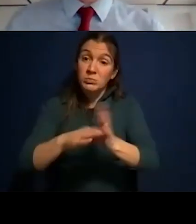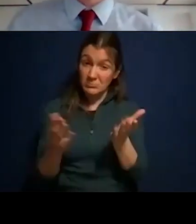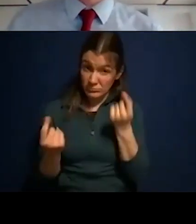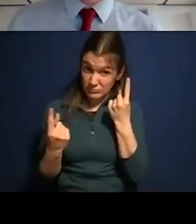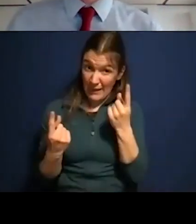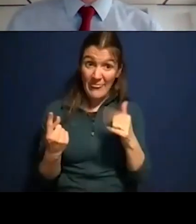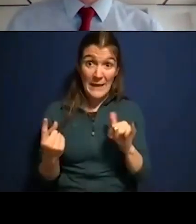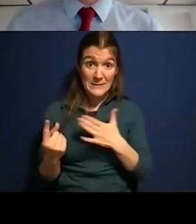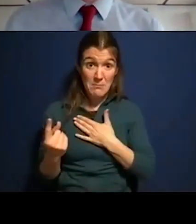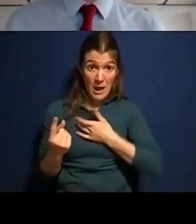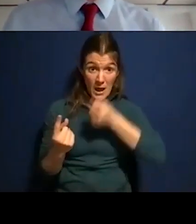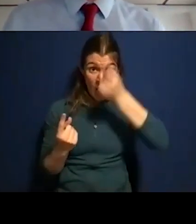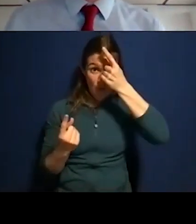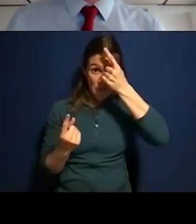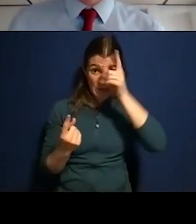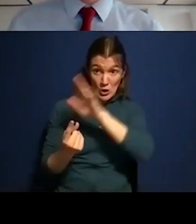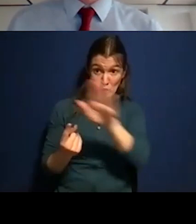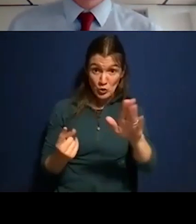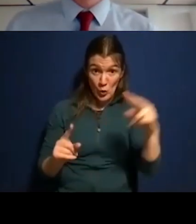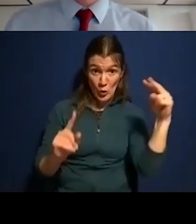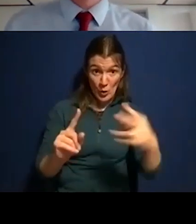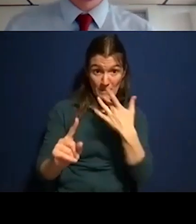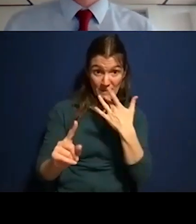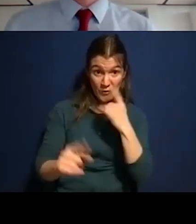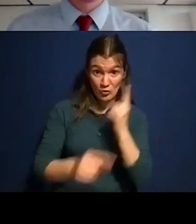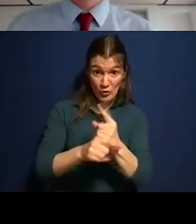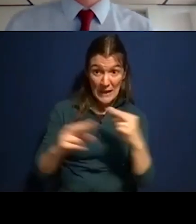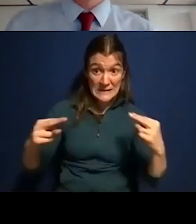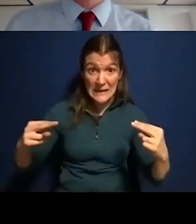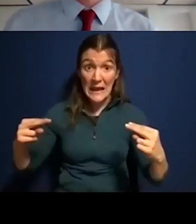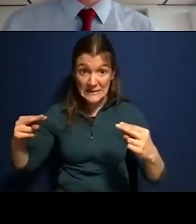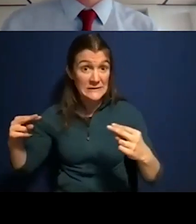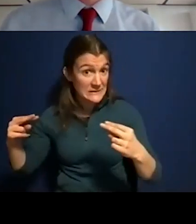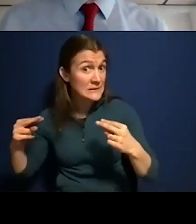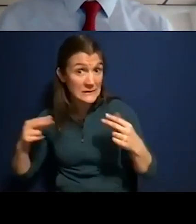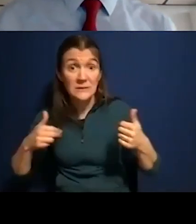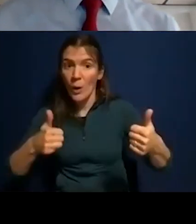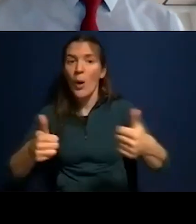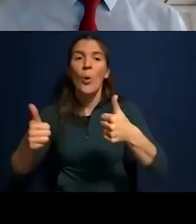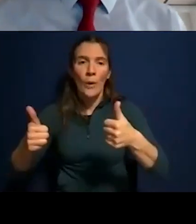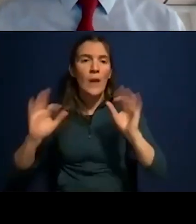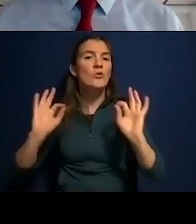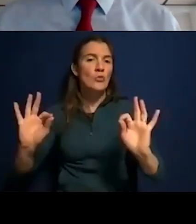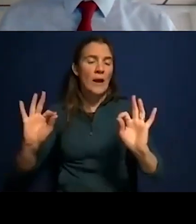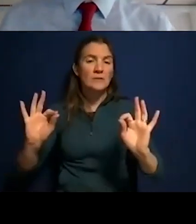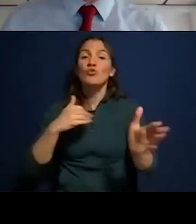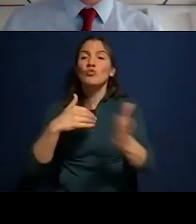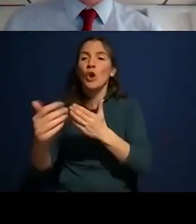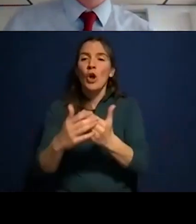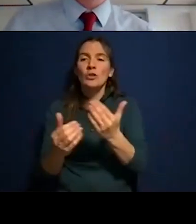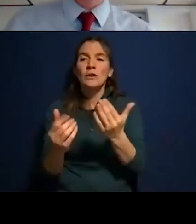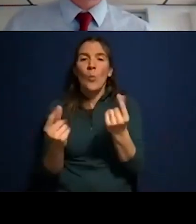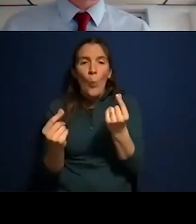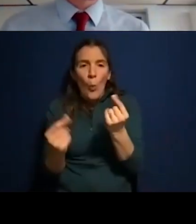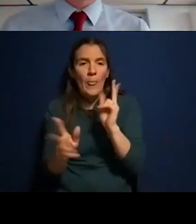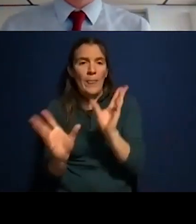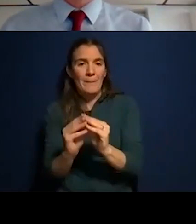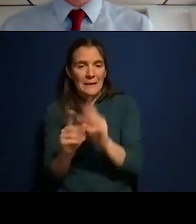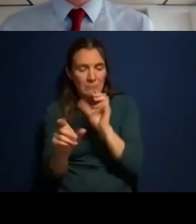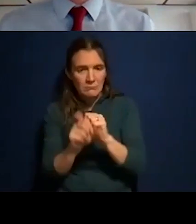what I understood to be emerging. That's true. Seeing nods around that. I would also just